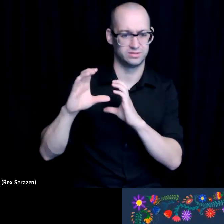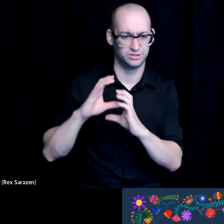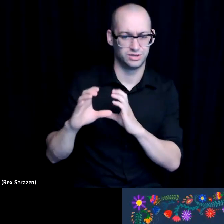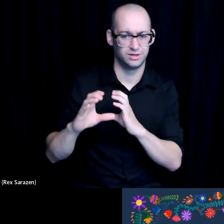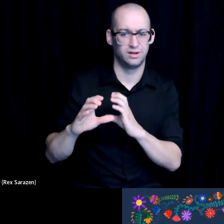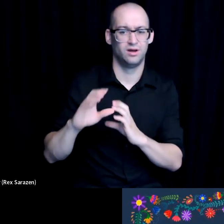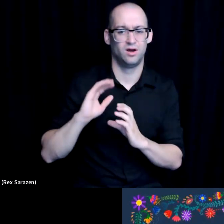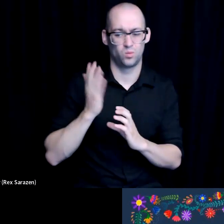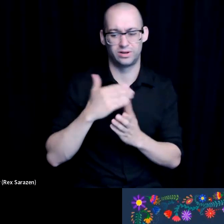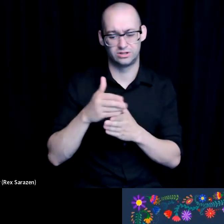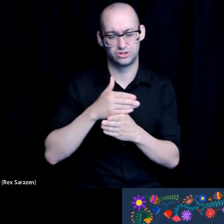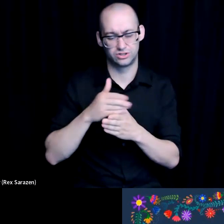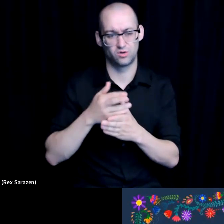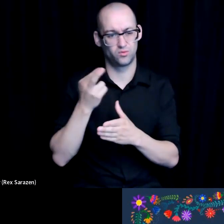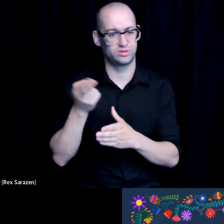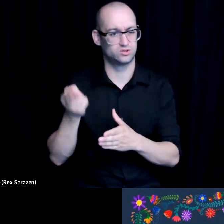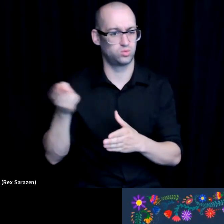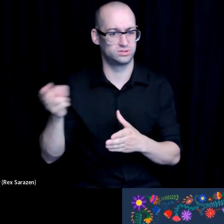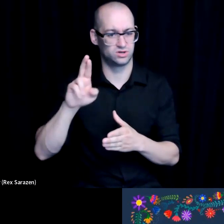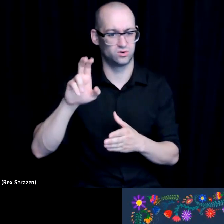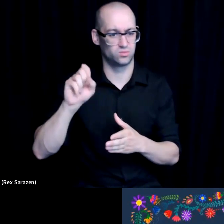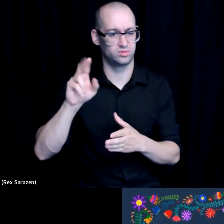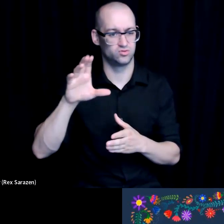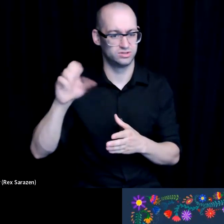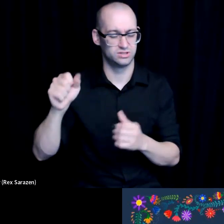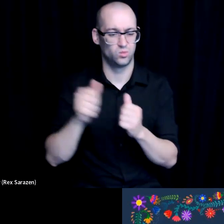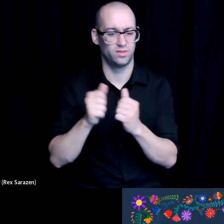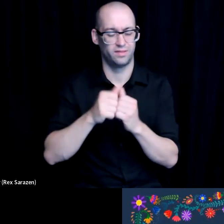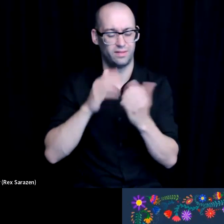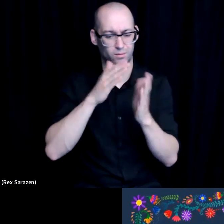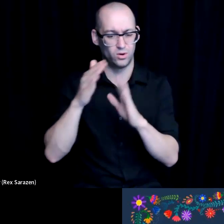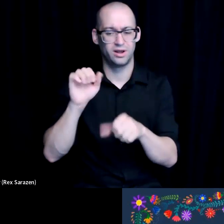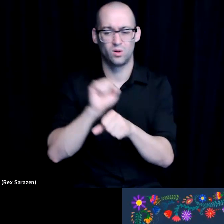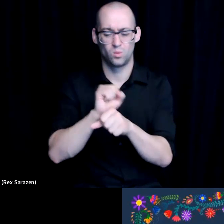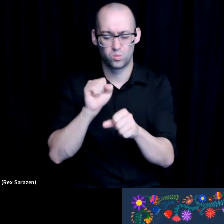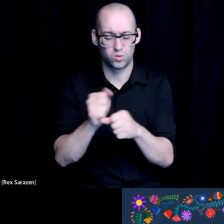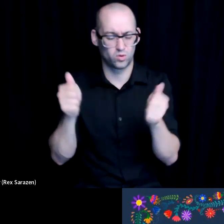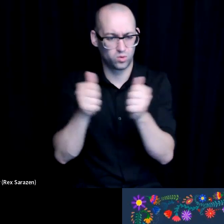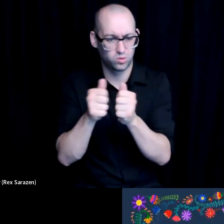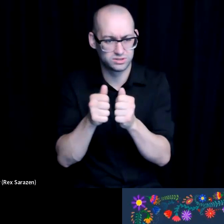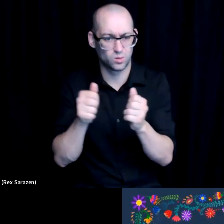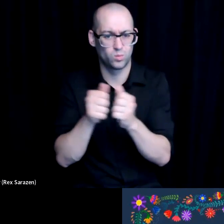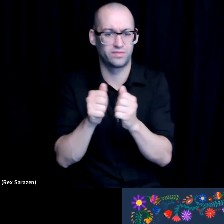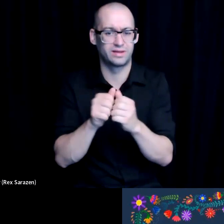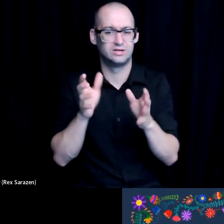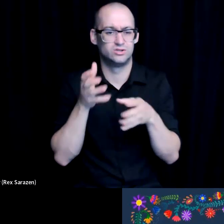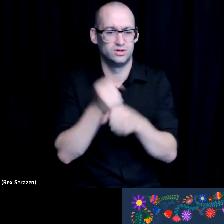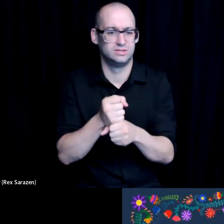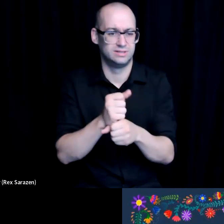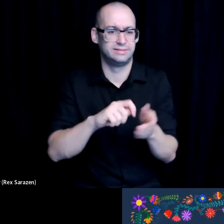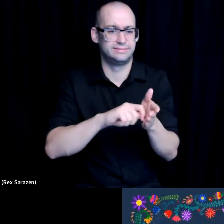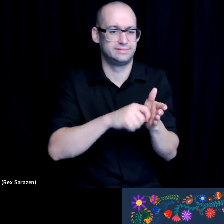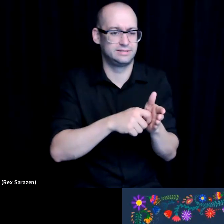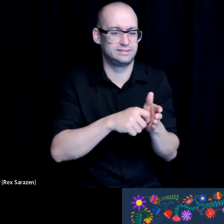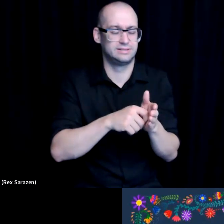we share resources with the community at hand, and we work closely with trusted key messengers in different regions. And